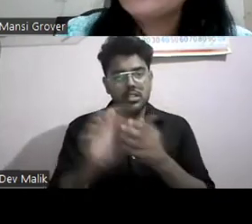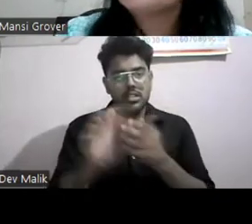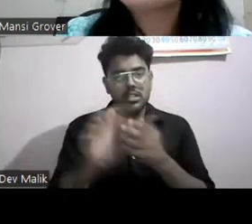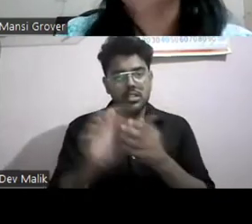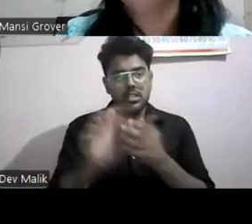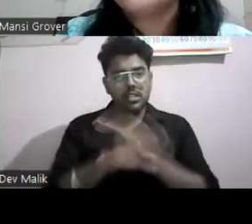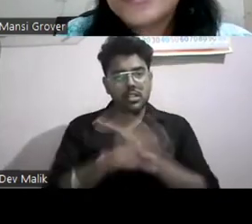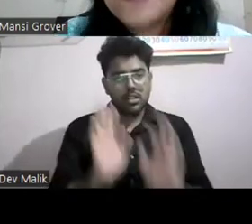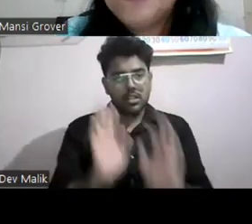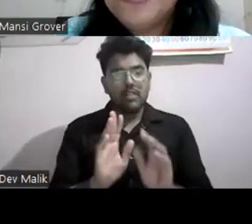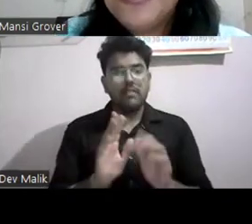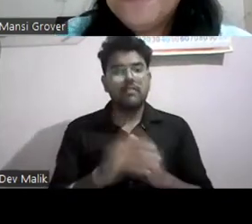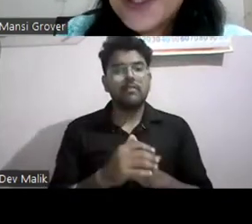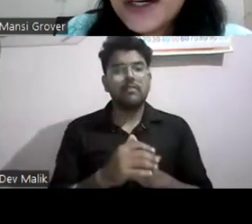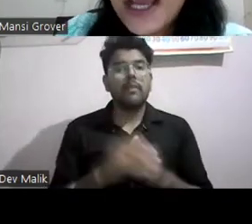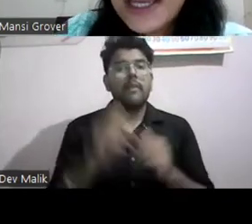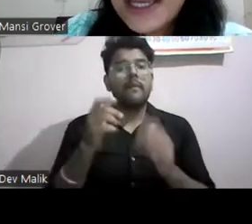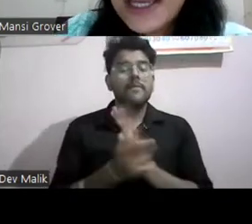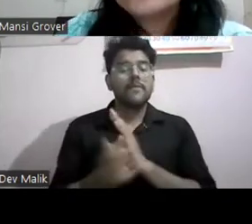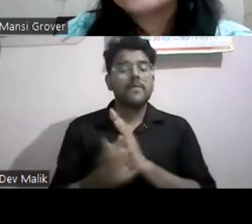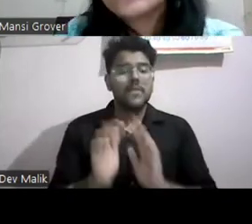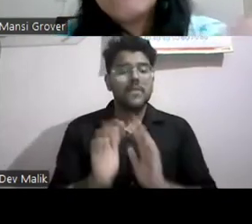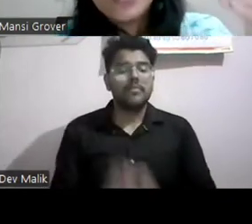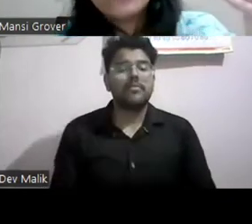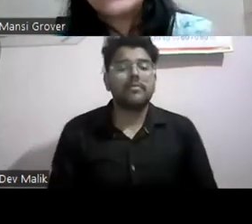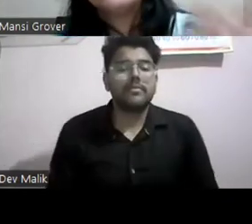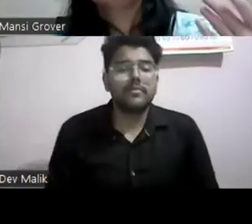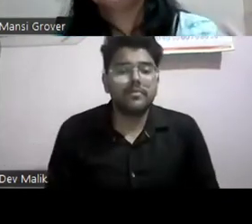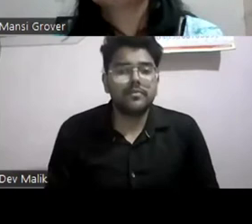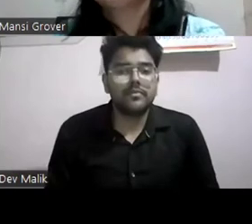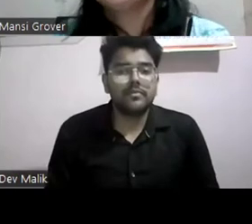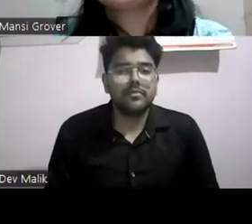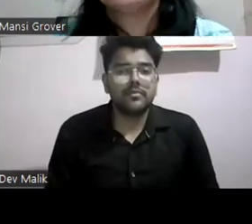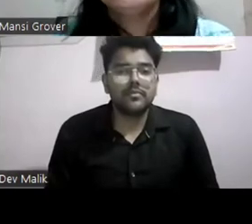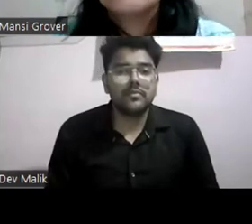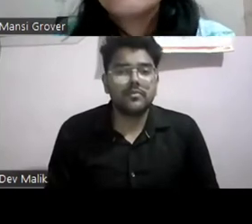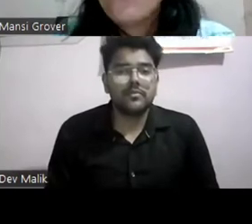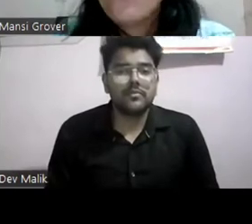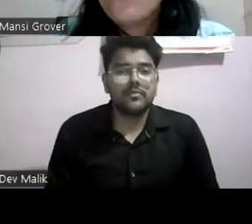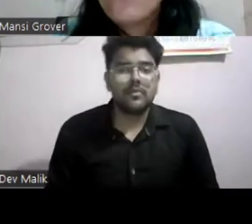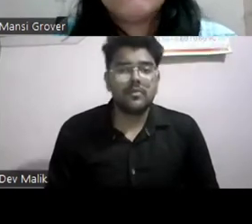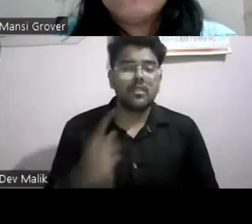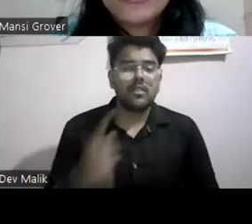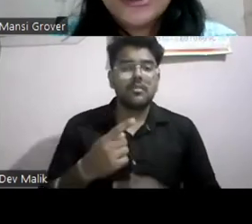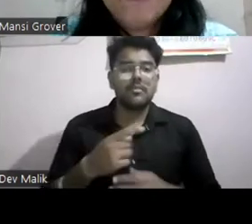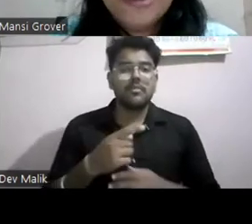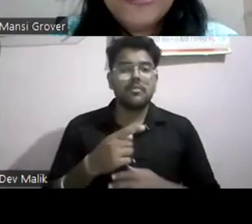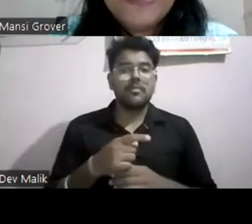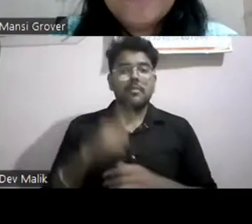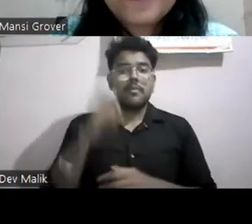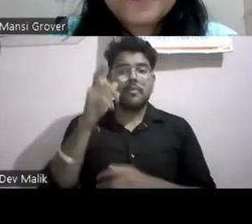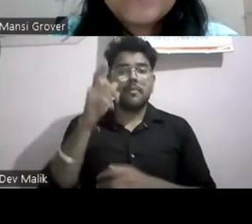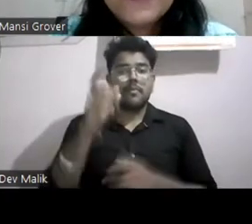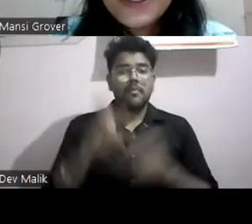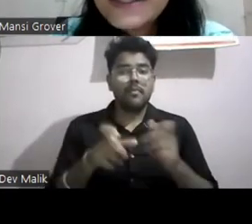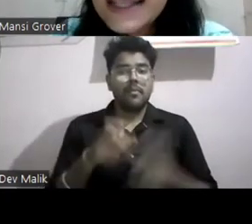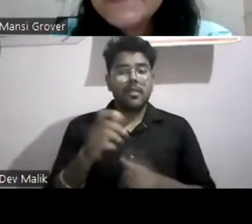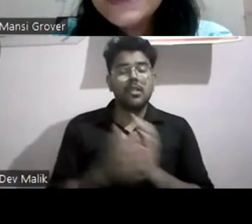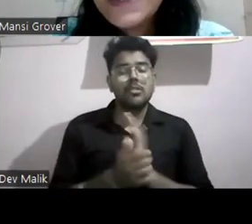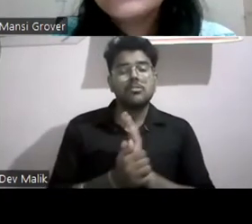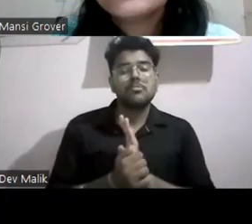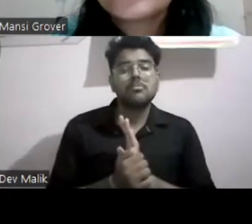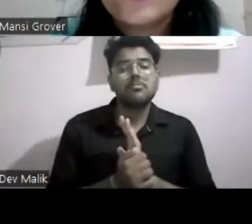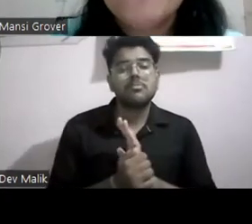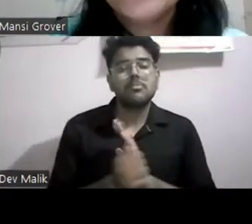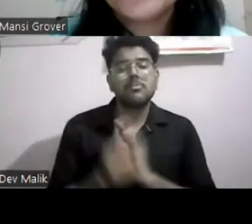around them to be better people, right? So they come out as inspiration for the able-bodied people.